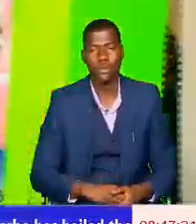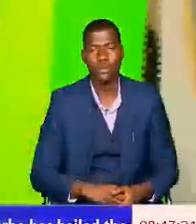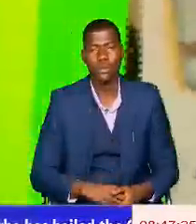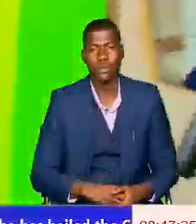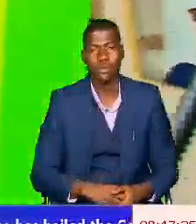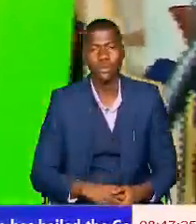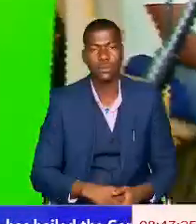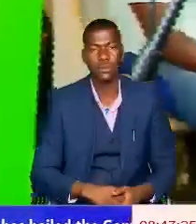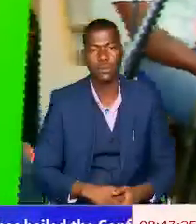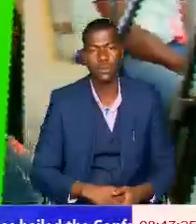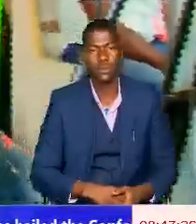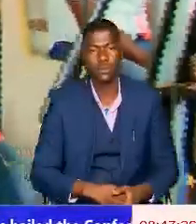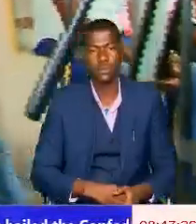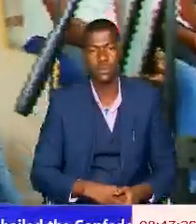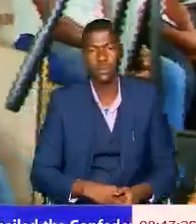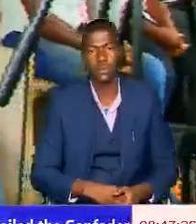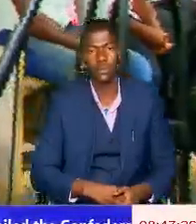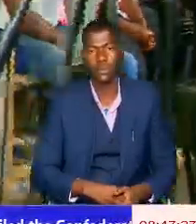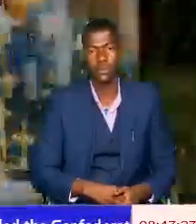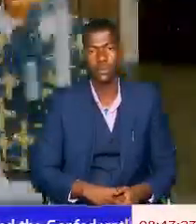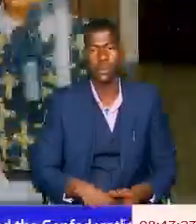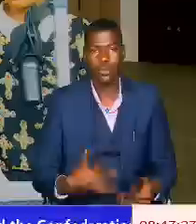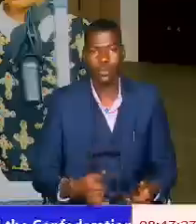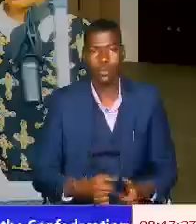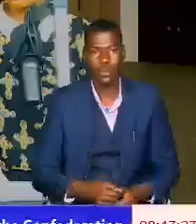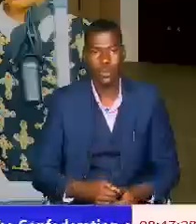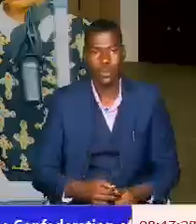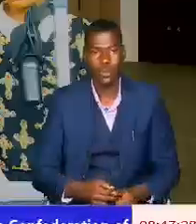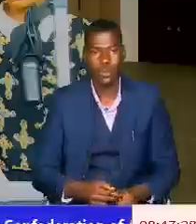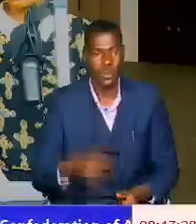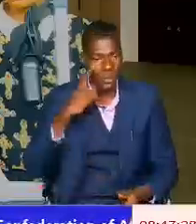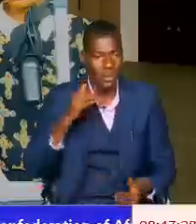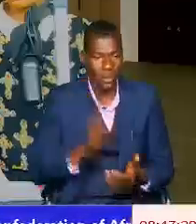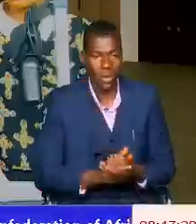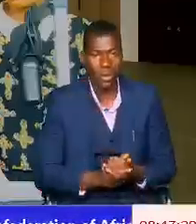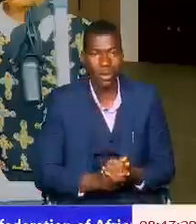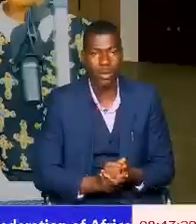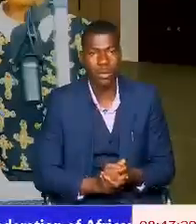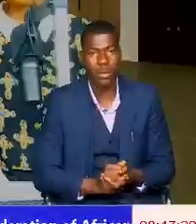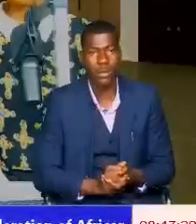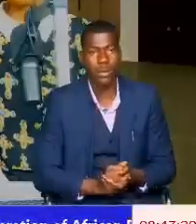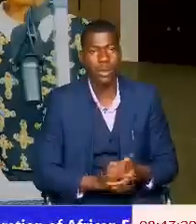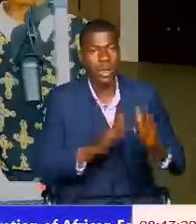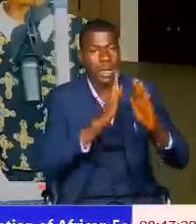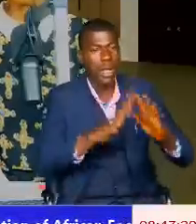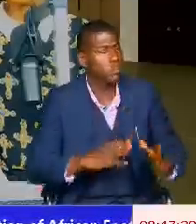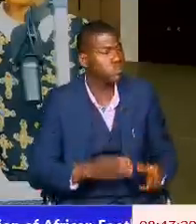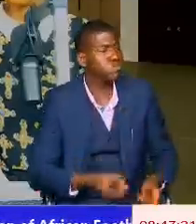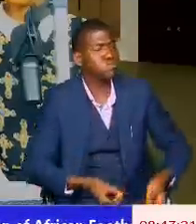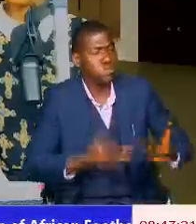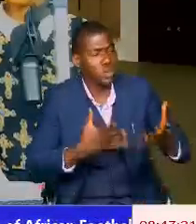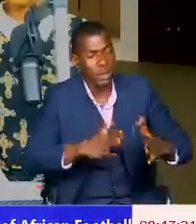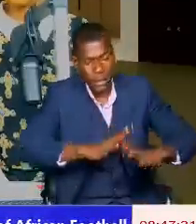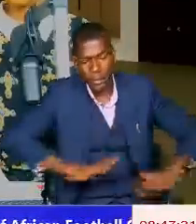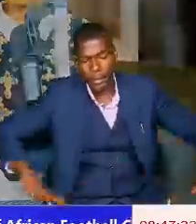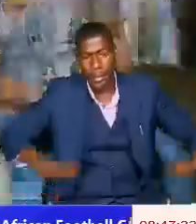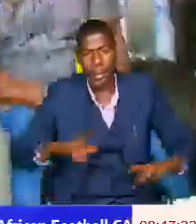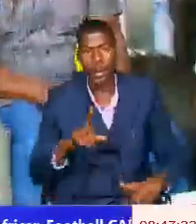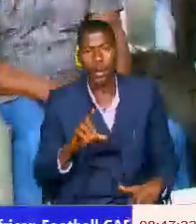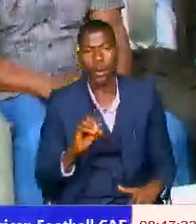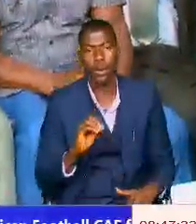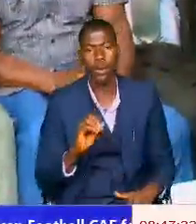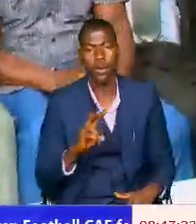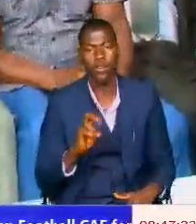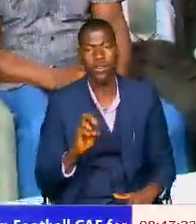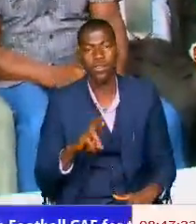And thank God, uncompleted buildings scatter around Love FM. Yes, that sir. Time. Now, so then take lodge. One room, you